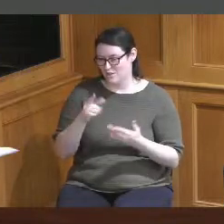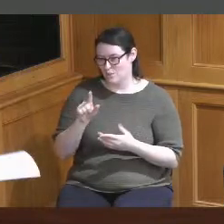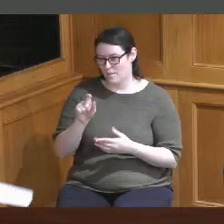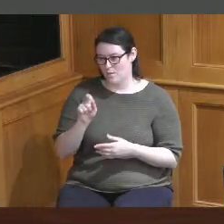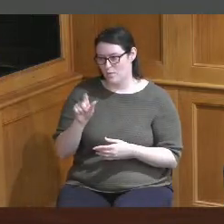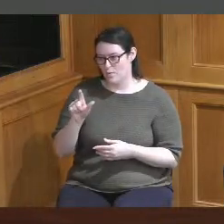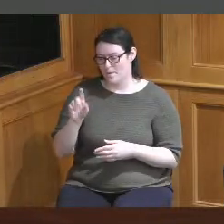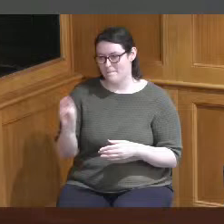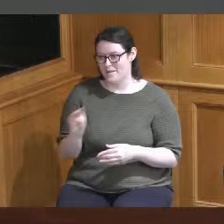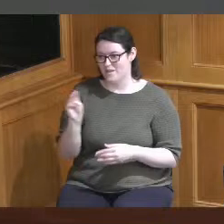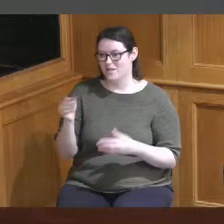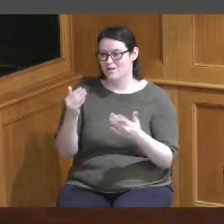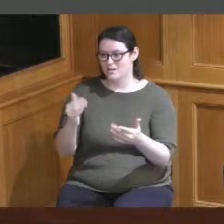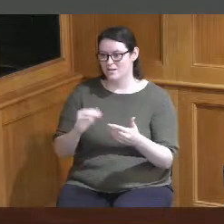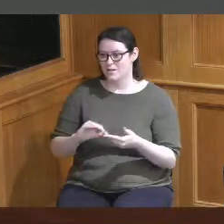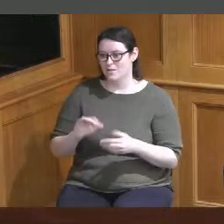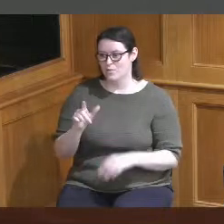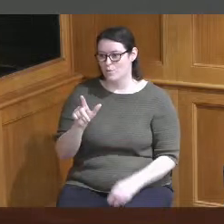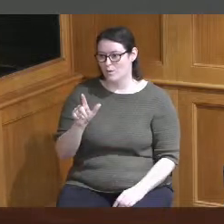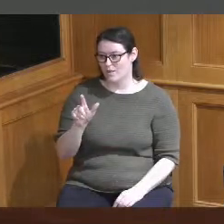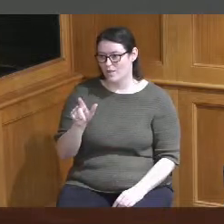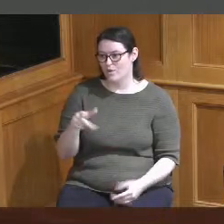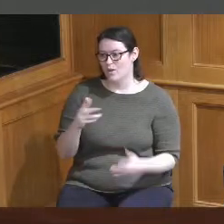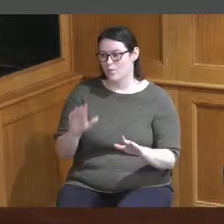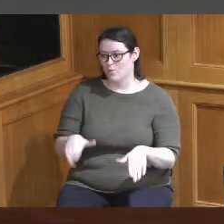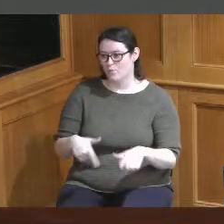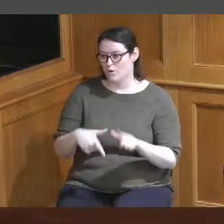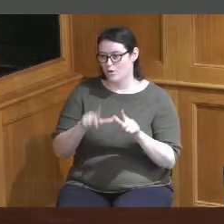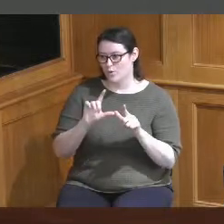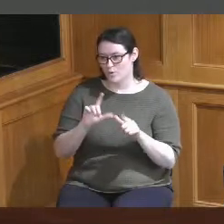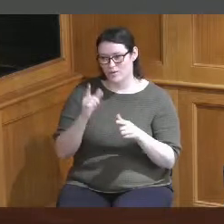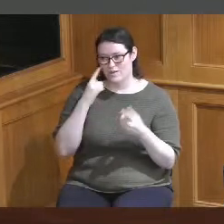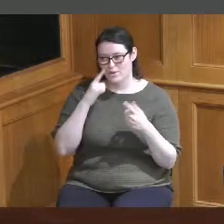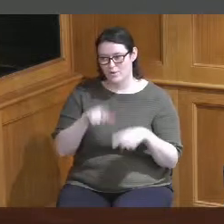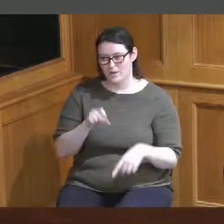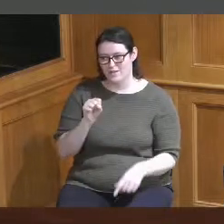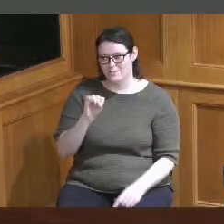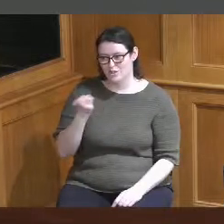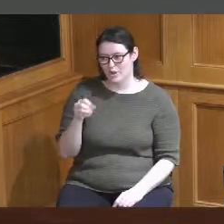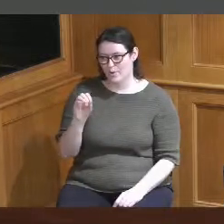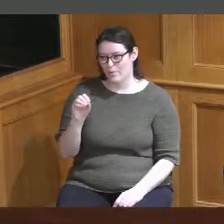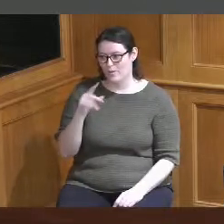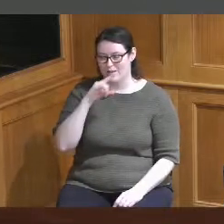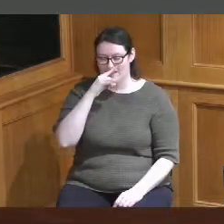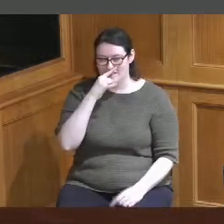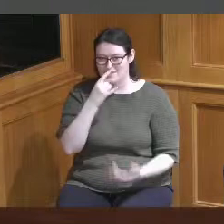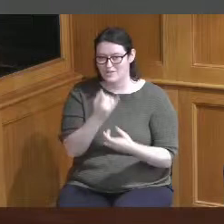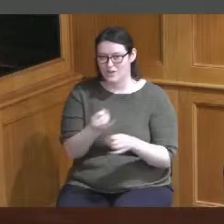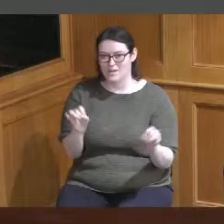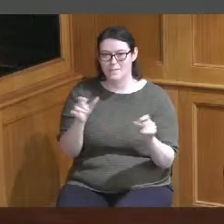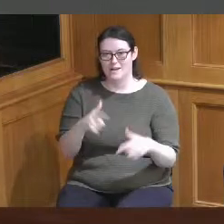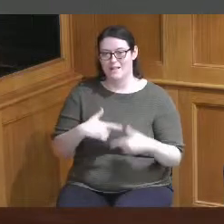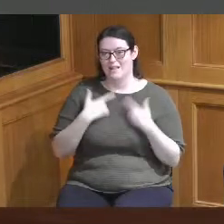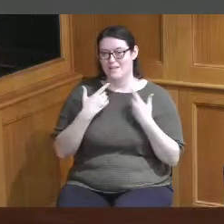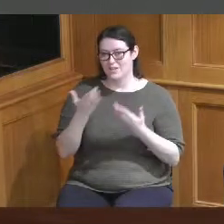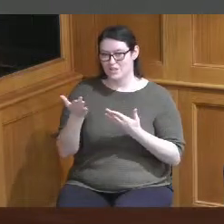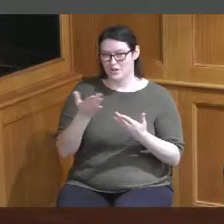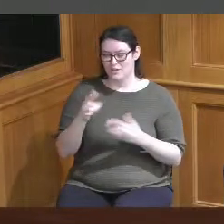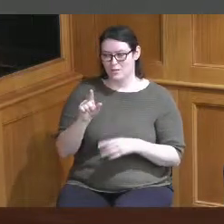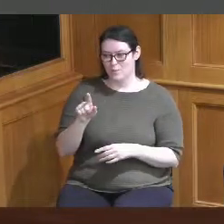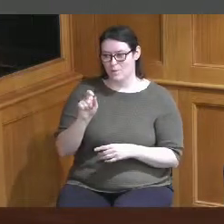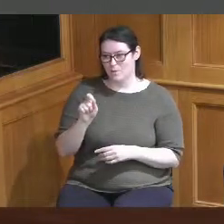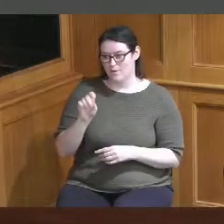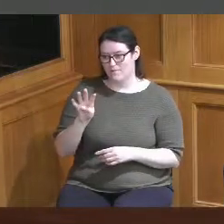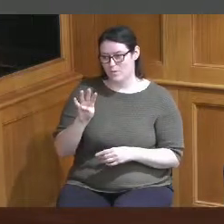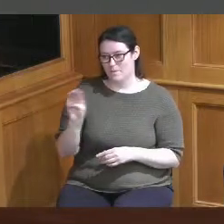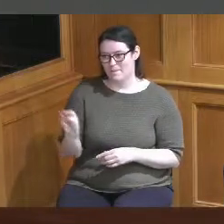million. Item 23 is a renewal of an agreement with SJO Kids for independent living services at